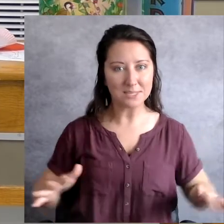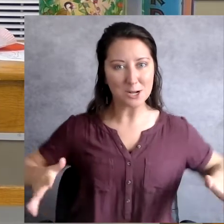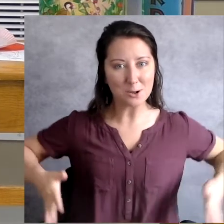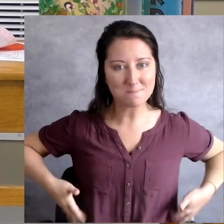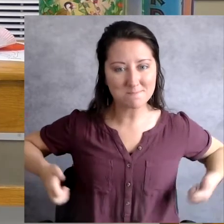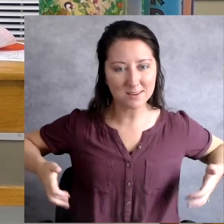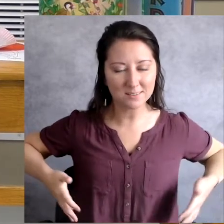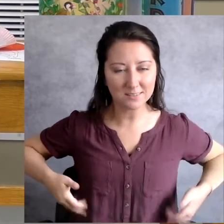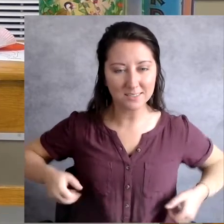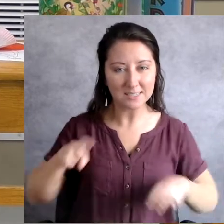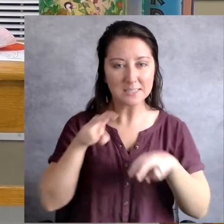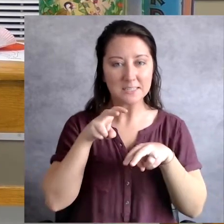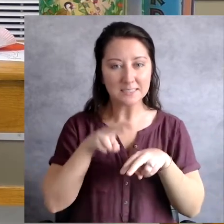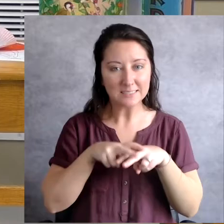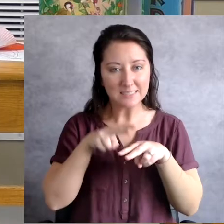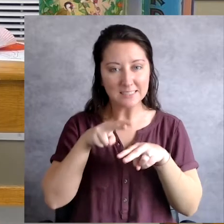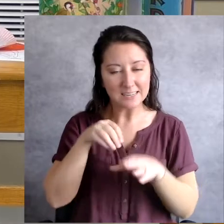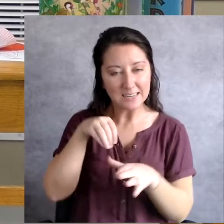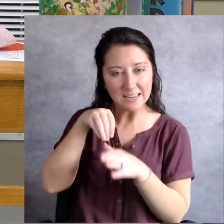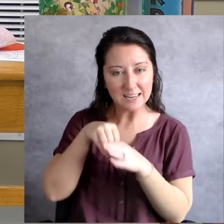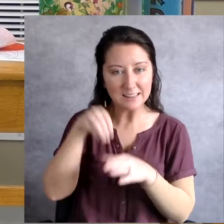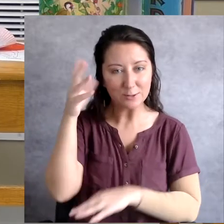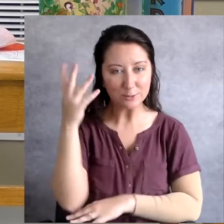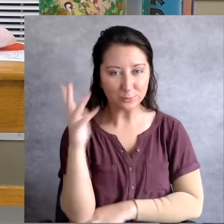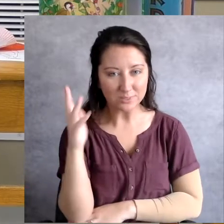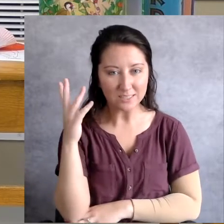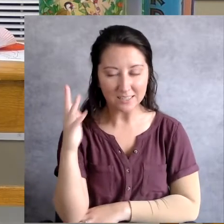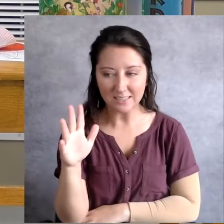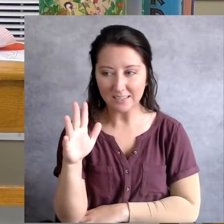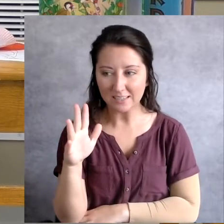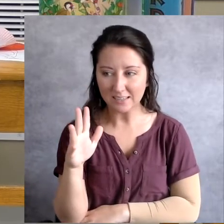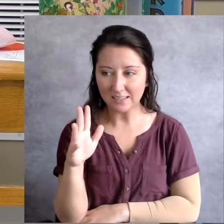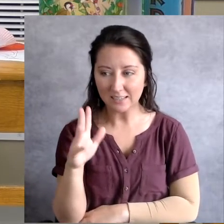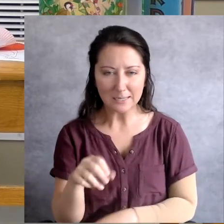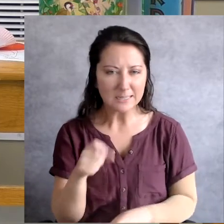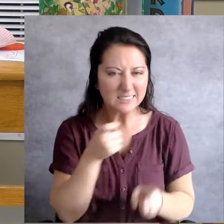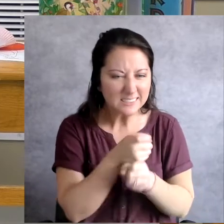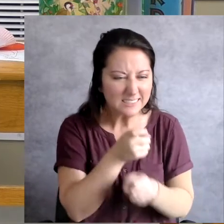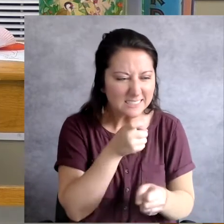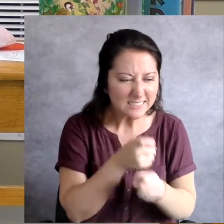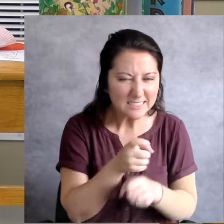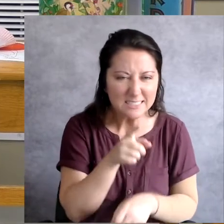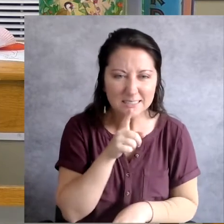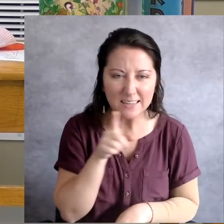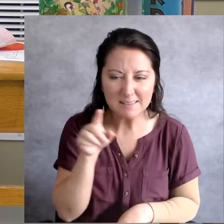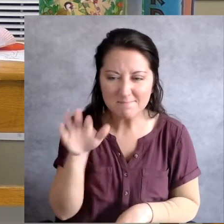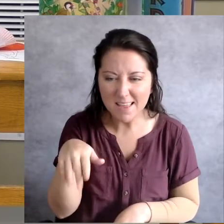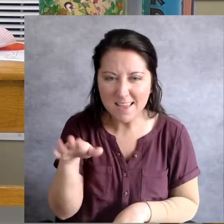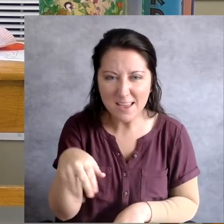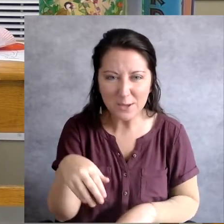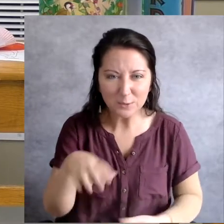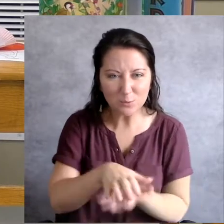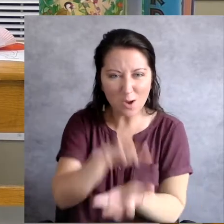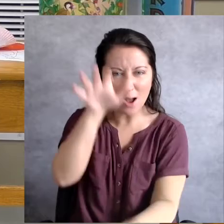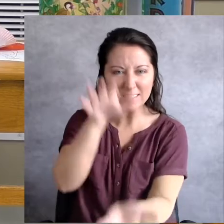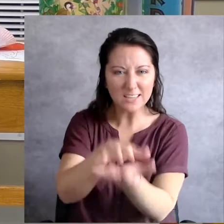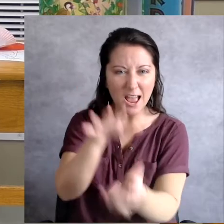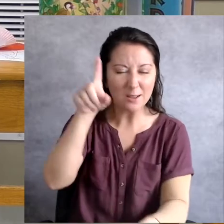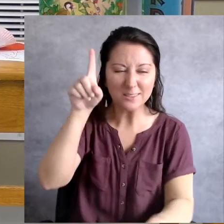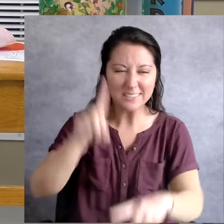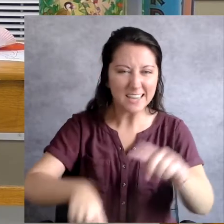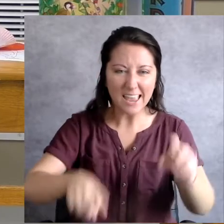Five little monkeys sitting in the tree, teasing Mr. Crocodile, you can't catch